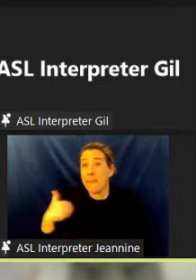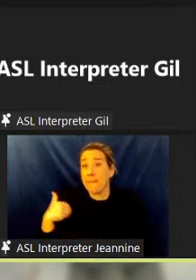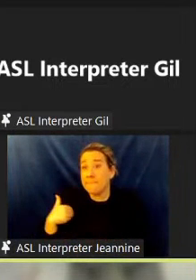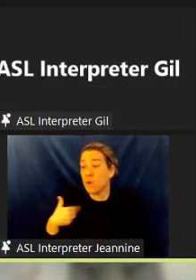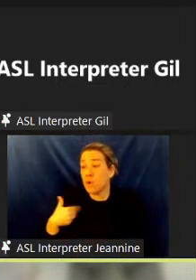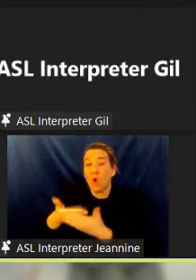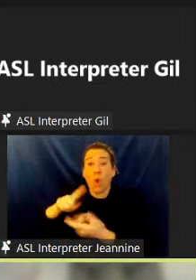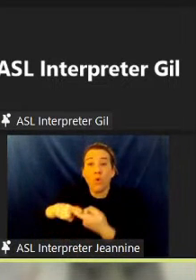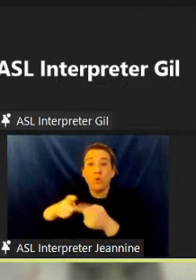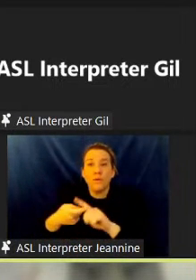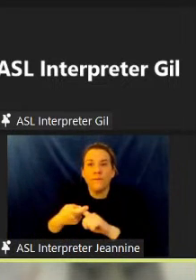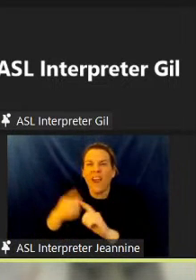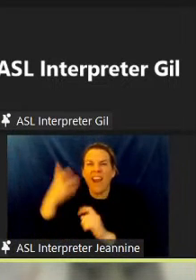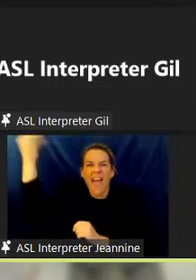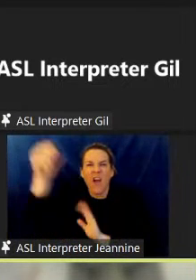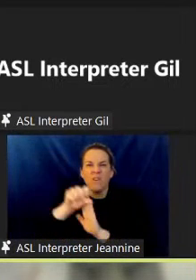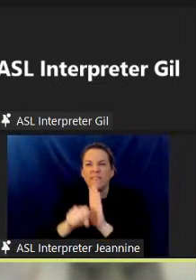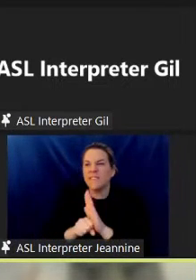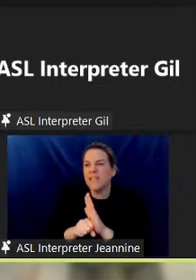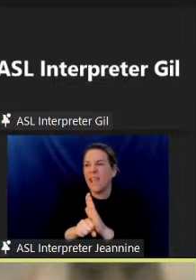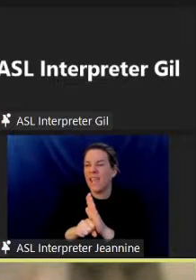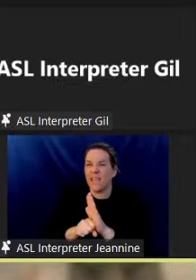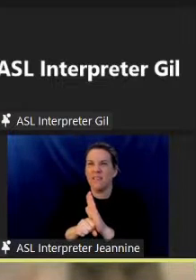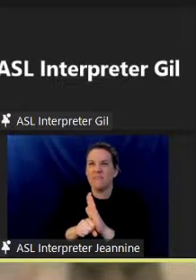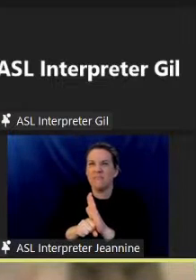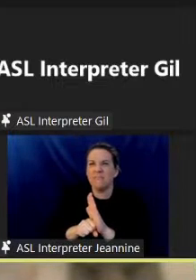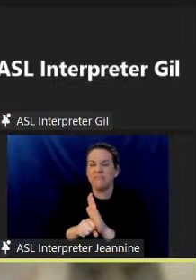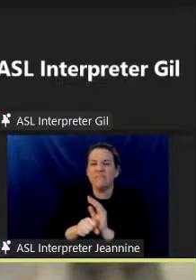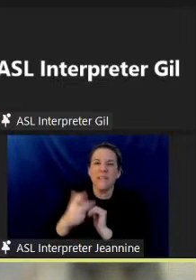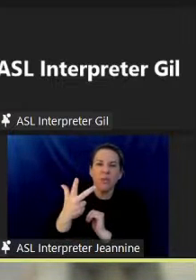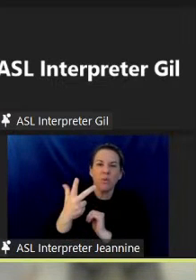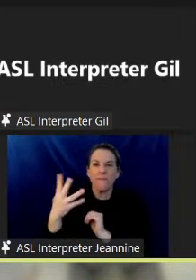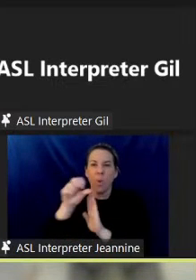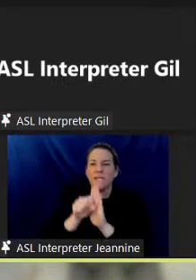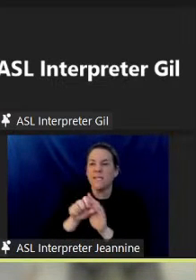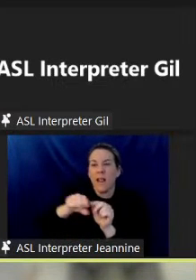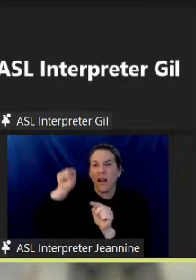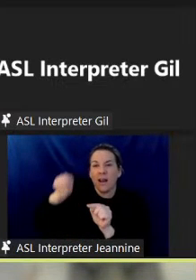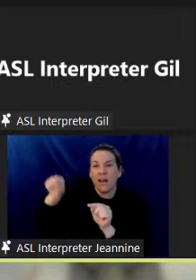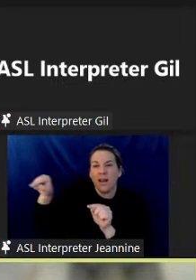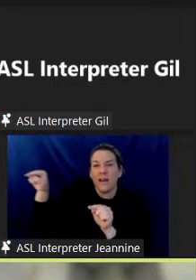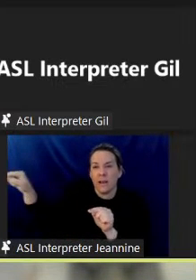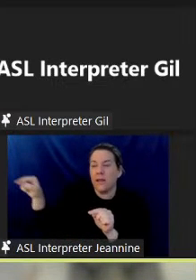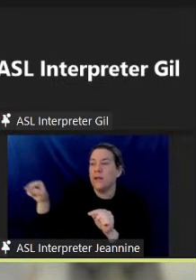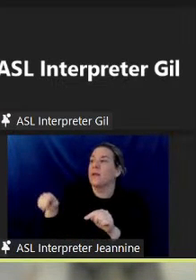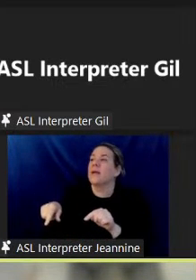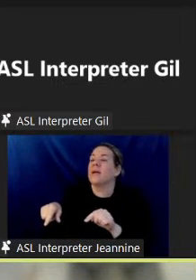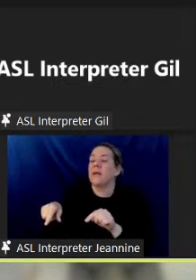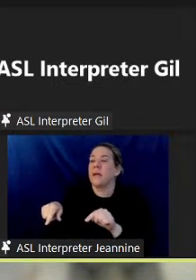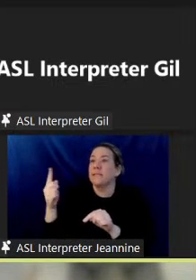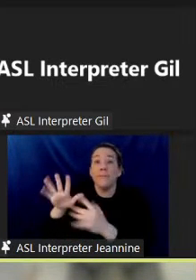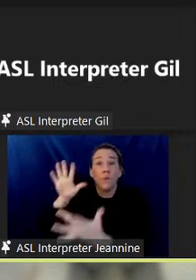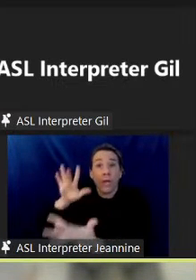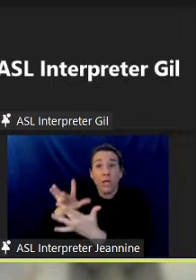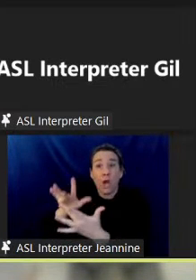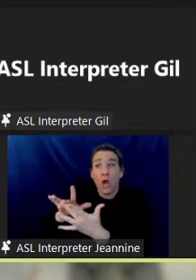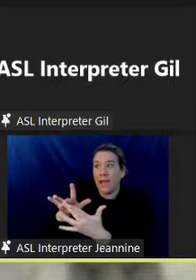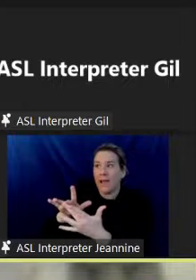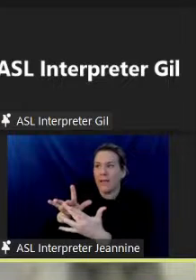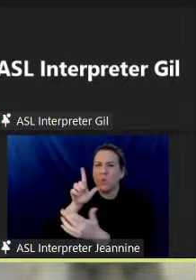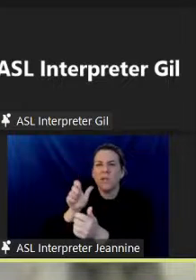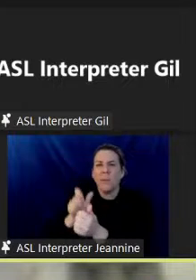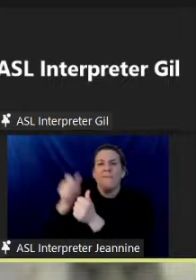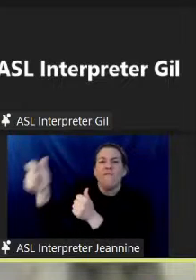3 or 4 states away if possible, but somebody in another state that you can reach out to, and have family members,